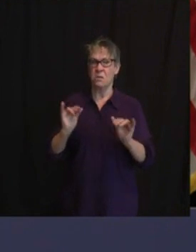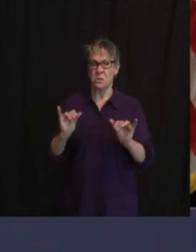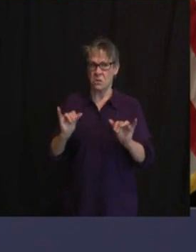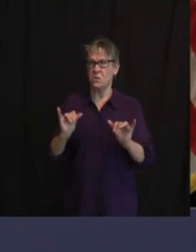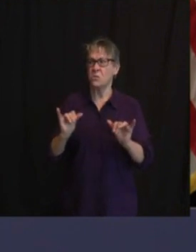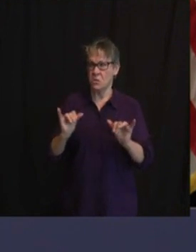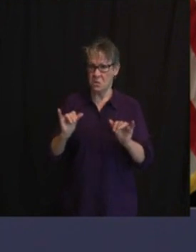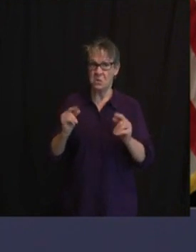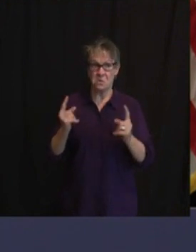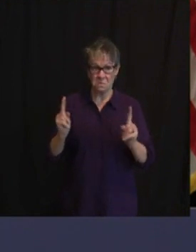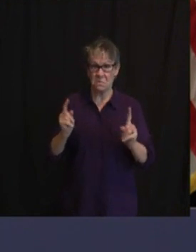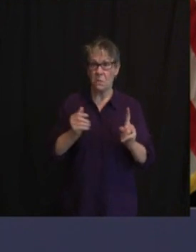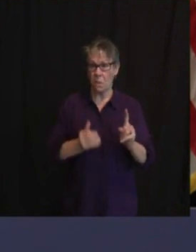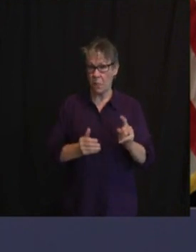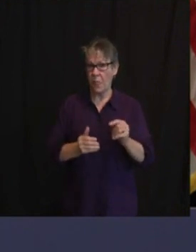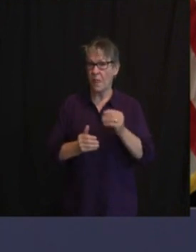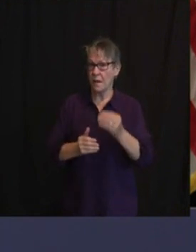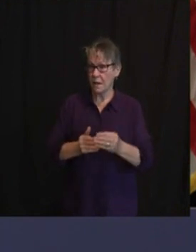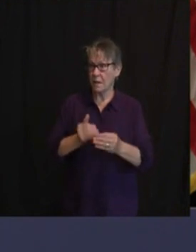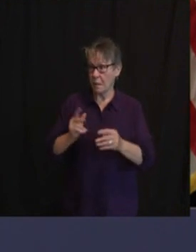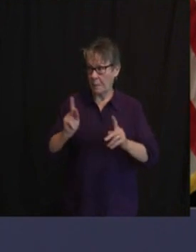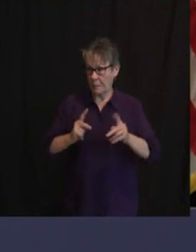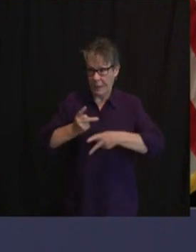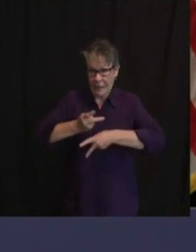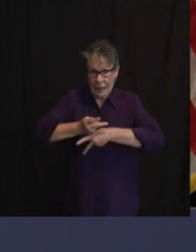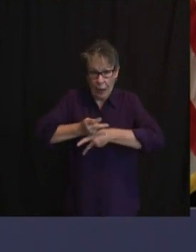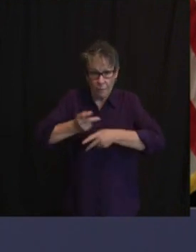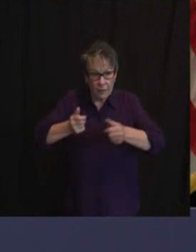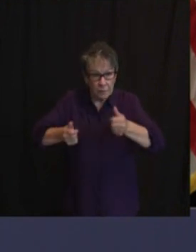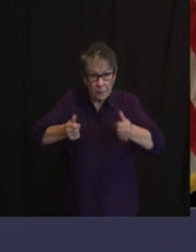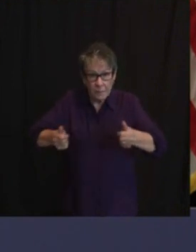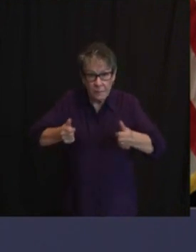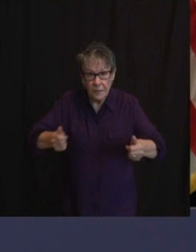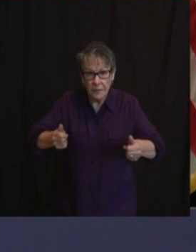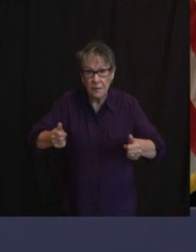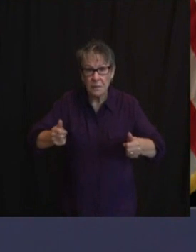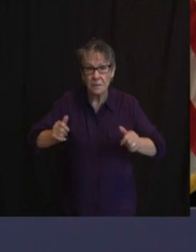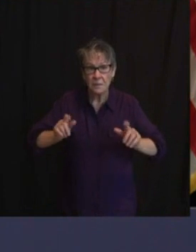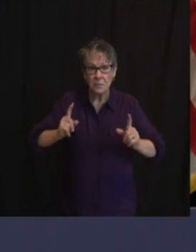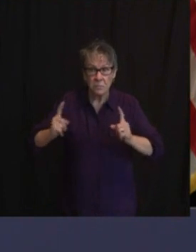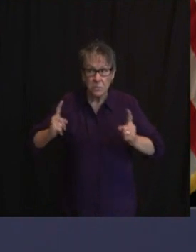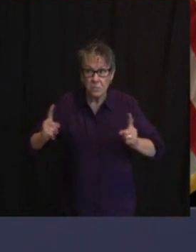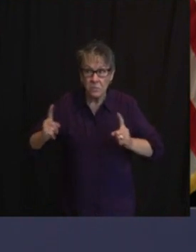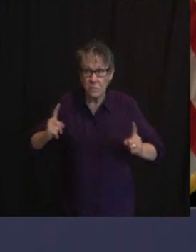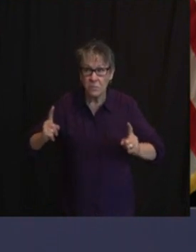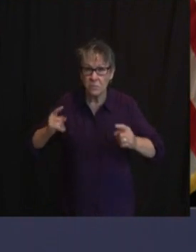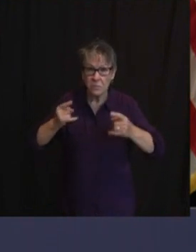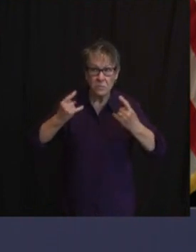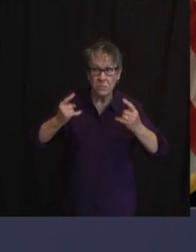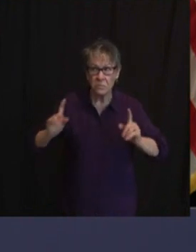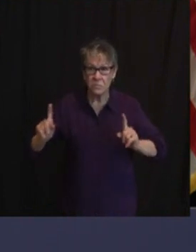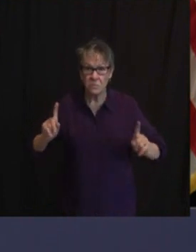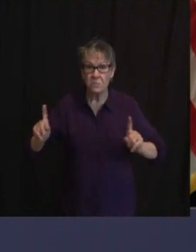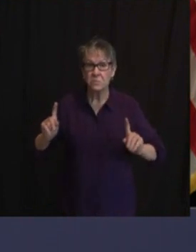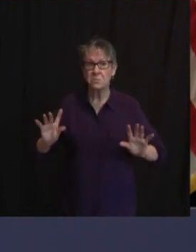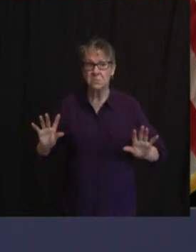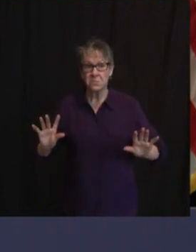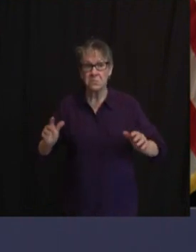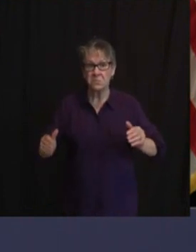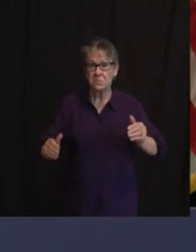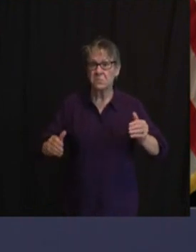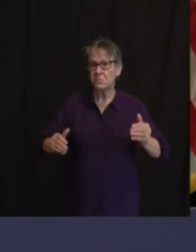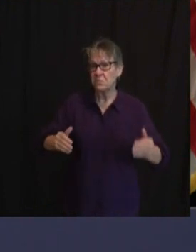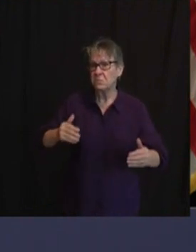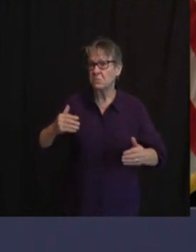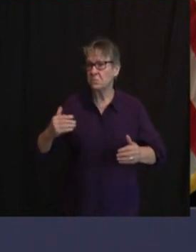And so that's, stay tuned. We just want to get this. I started off deliberately reading from the Wall Street Journal a couple of articles that said there are